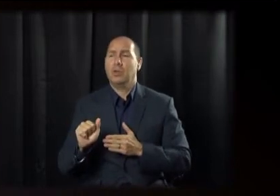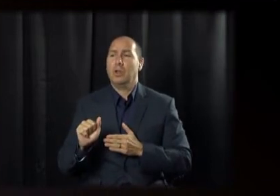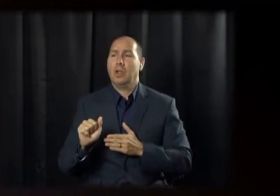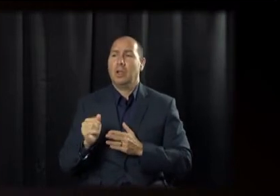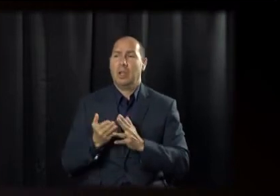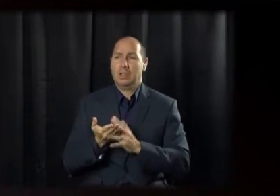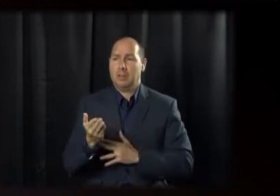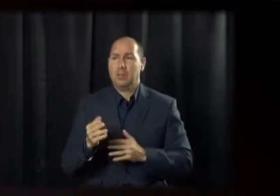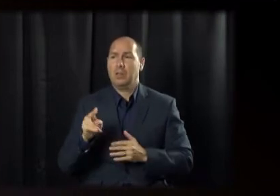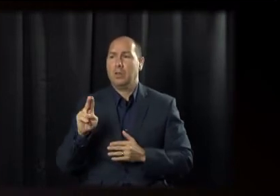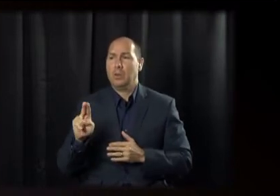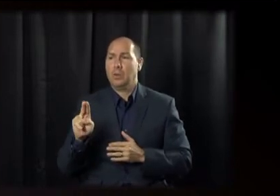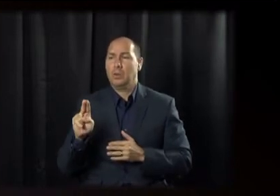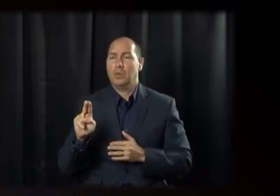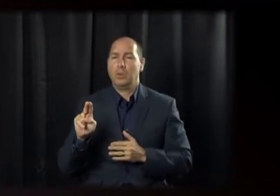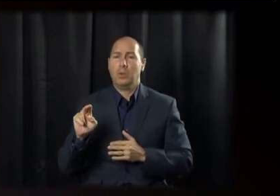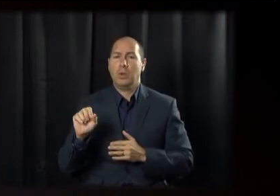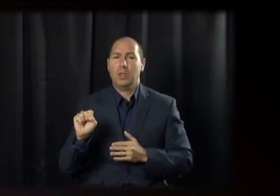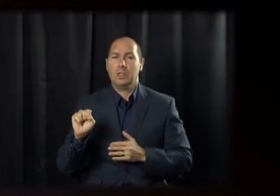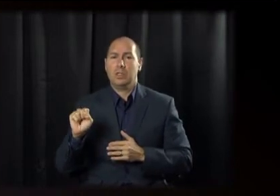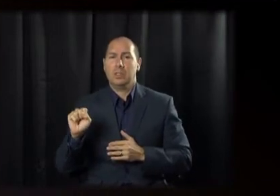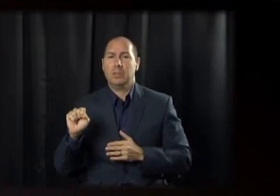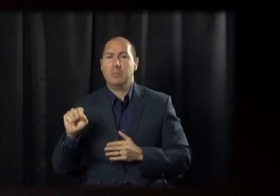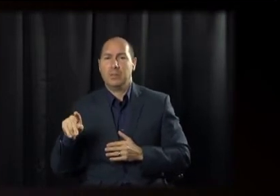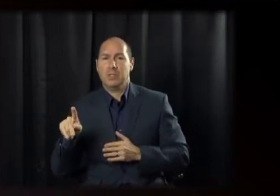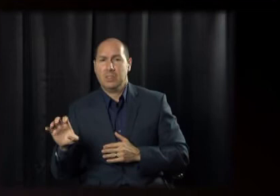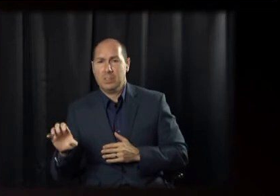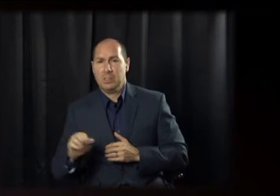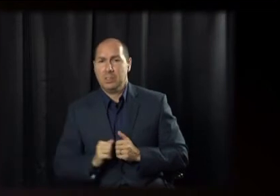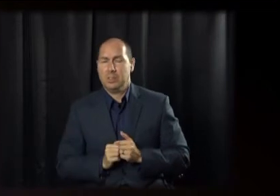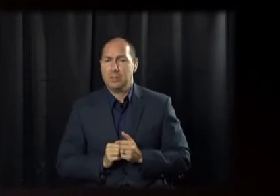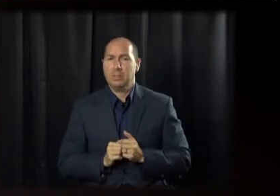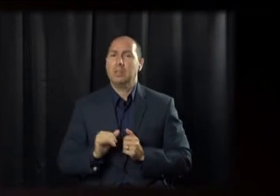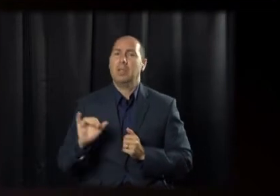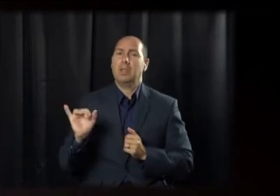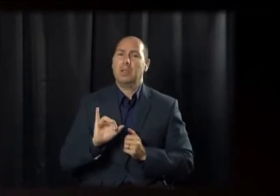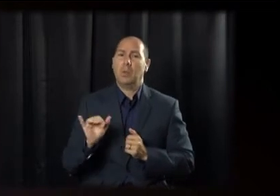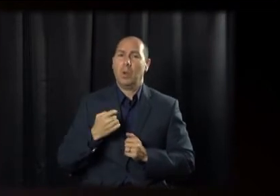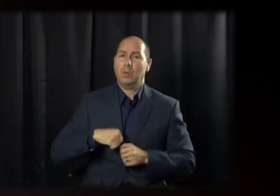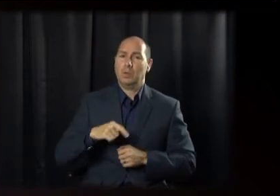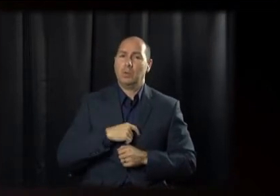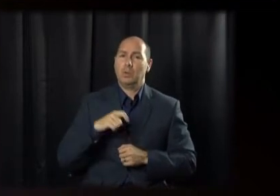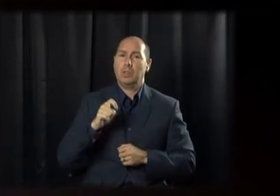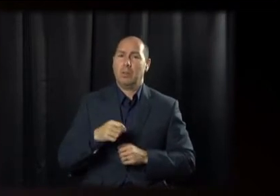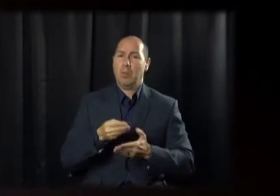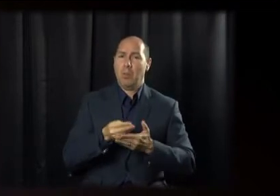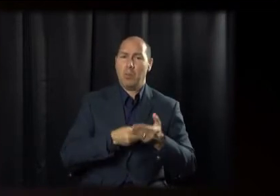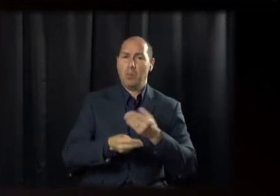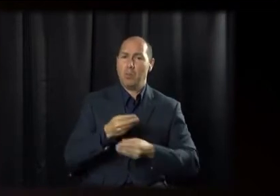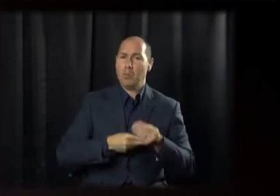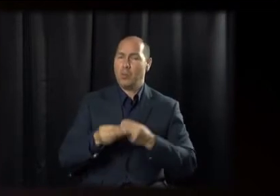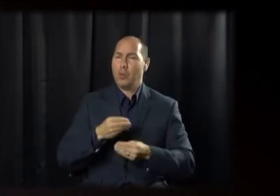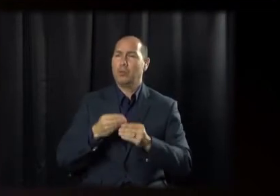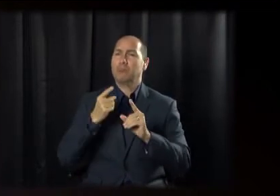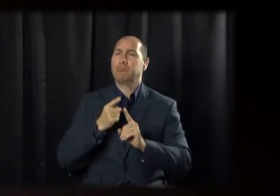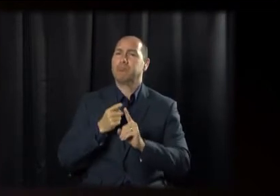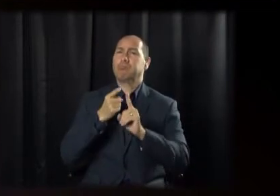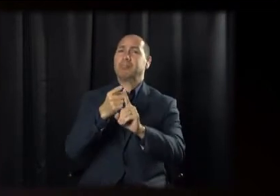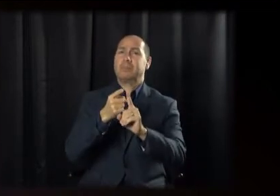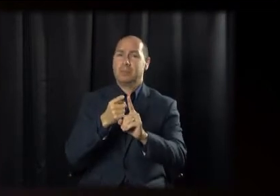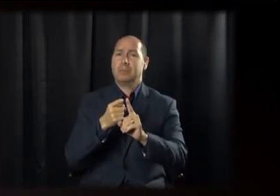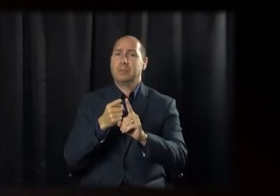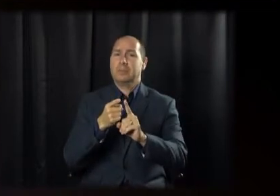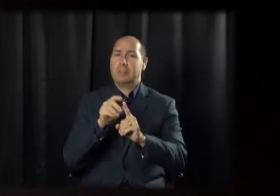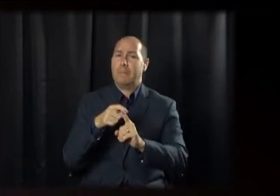by executing on a timely basis each of these measures, Prasa may achieve balanced budgets from fiscal year 22 to fiscal